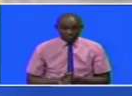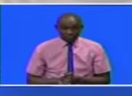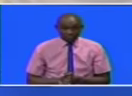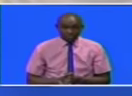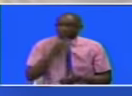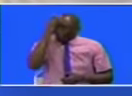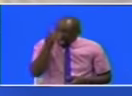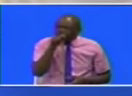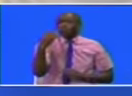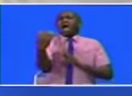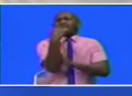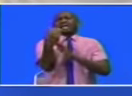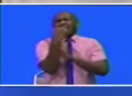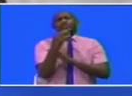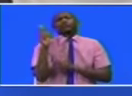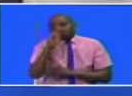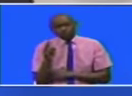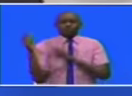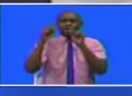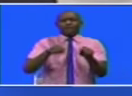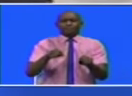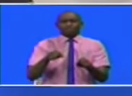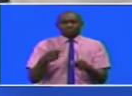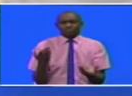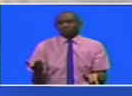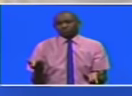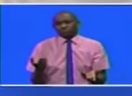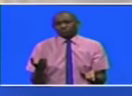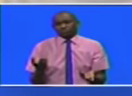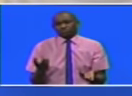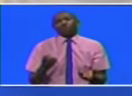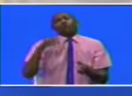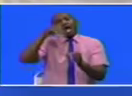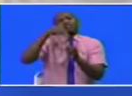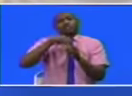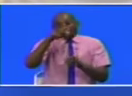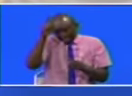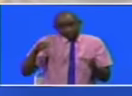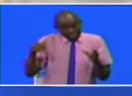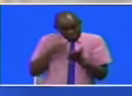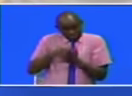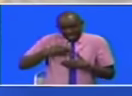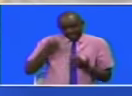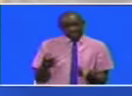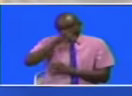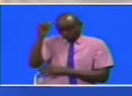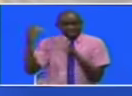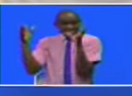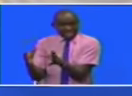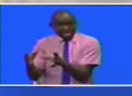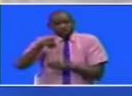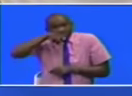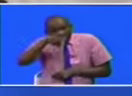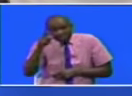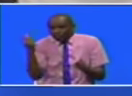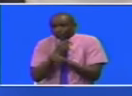Why are you asking Uhuru to come for vote hunting? If you are not part of us when we formed Jubilee, you